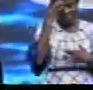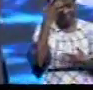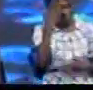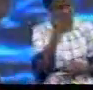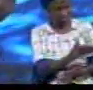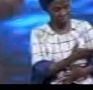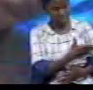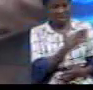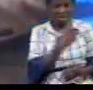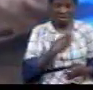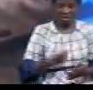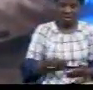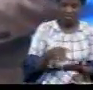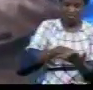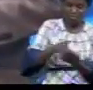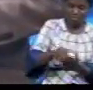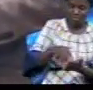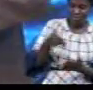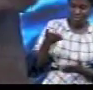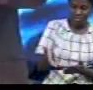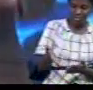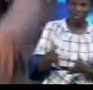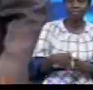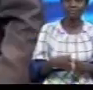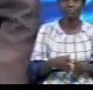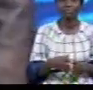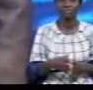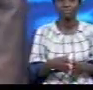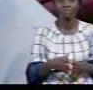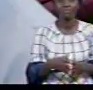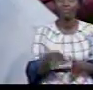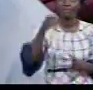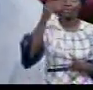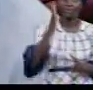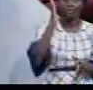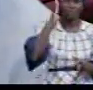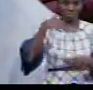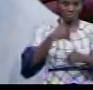feeling infirmity here, it will set you free.